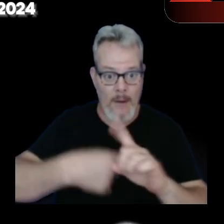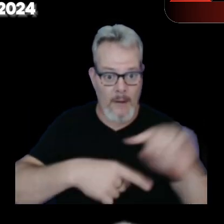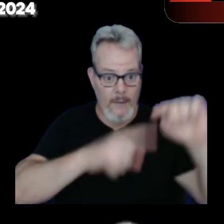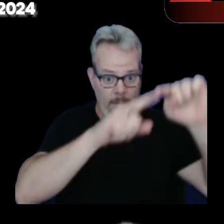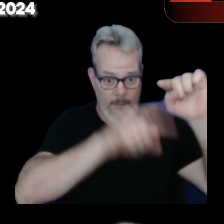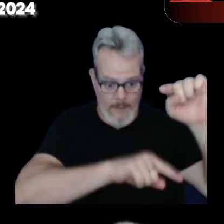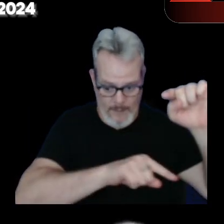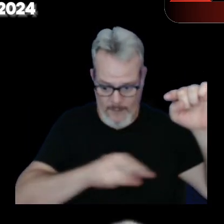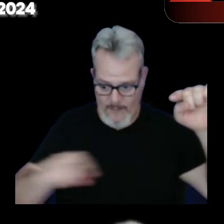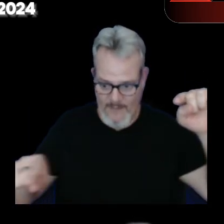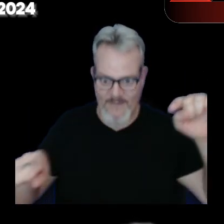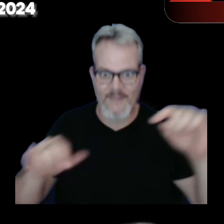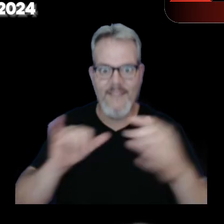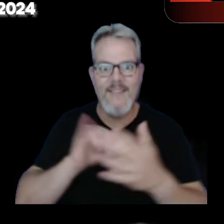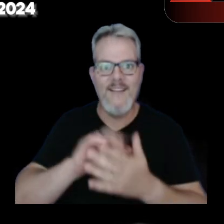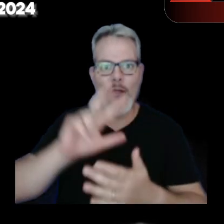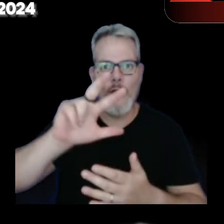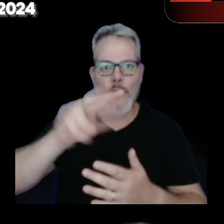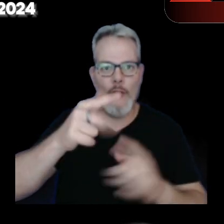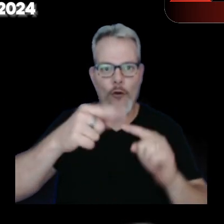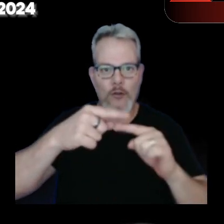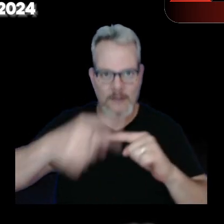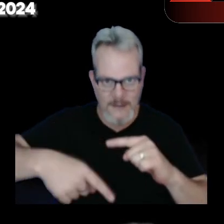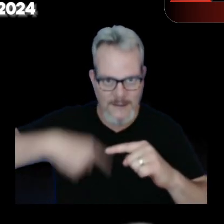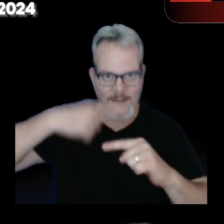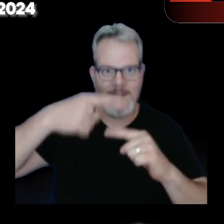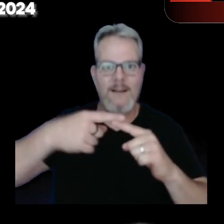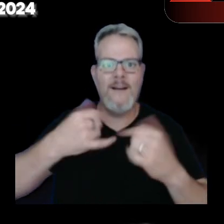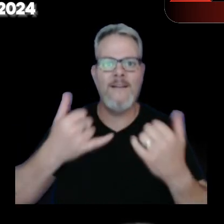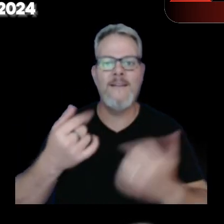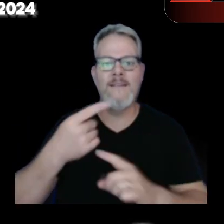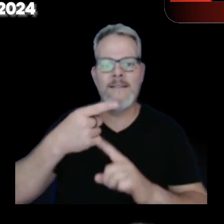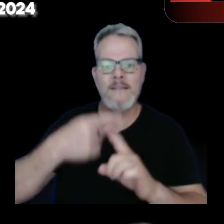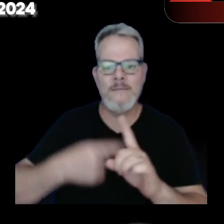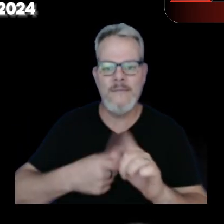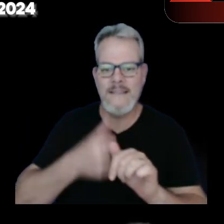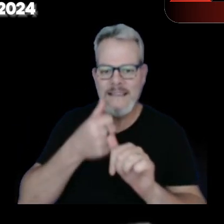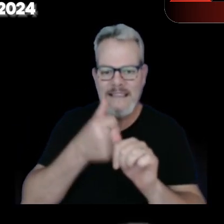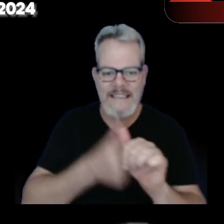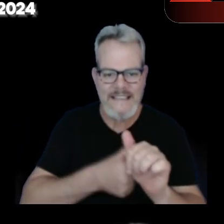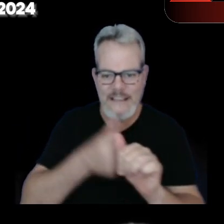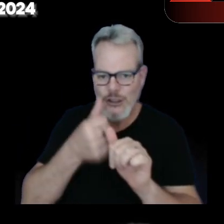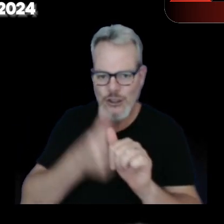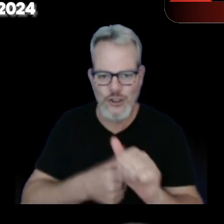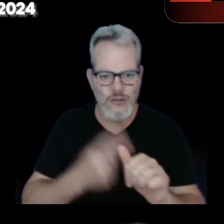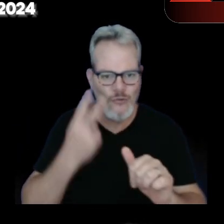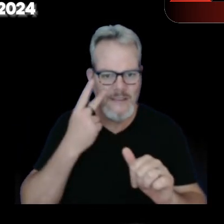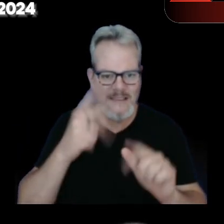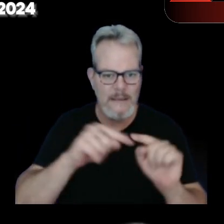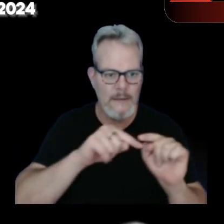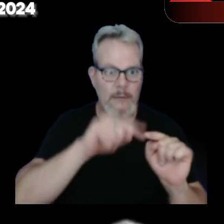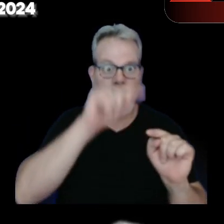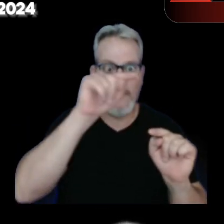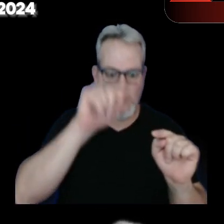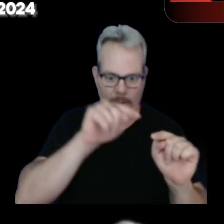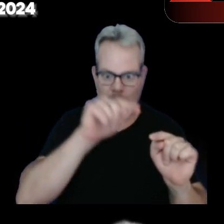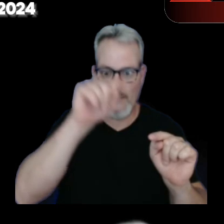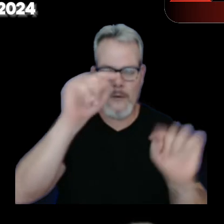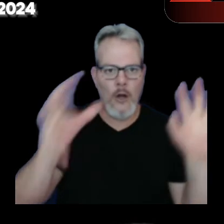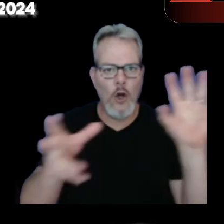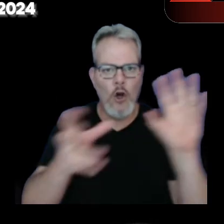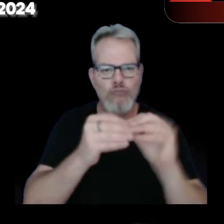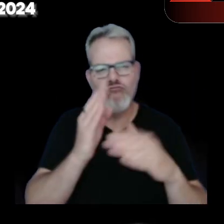third cycle this month, and each one has reached similar levels of earthquake counts between 300 and 400 earthquakes per